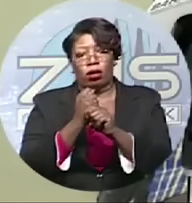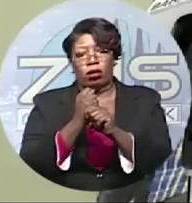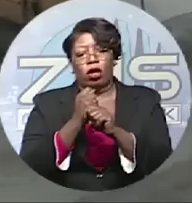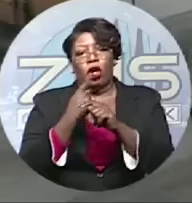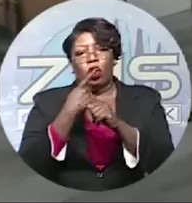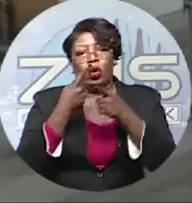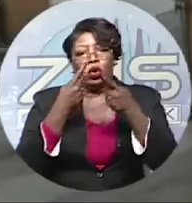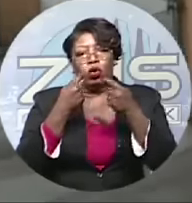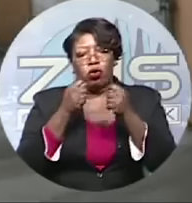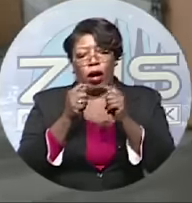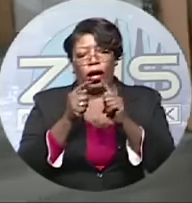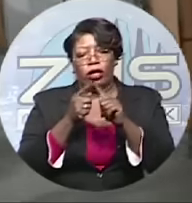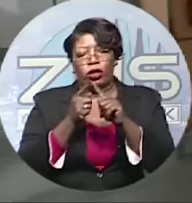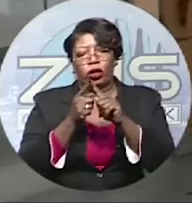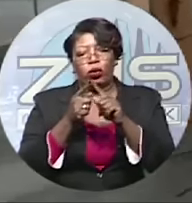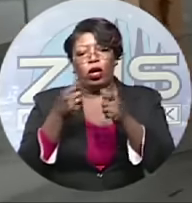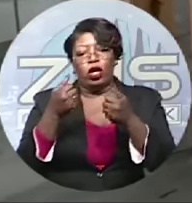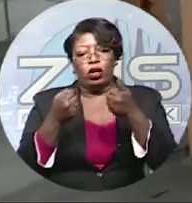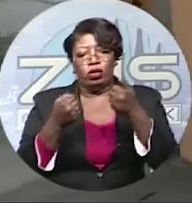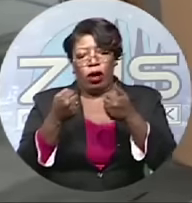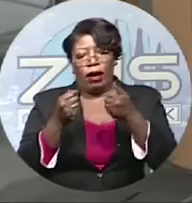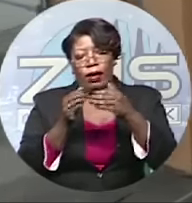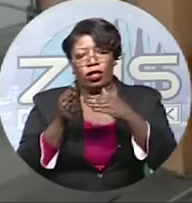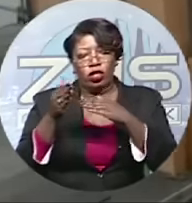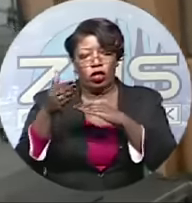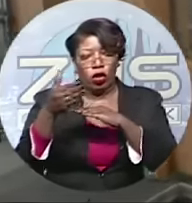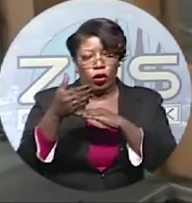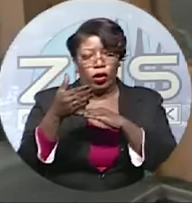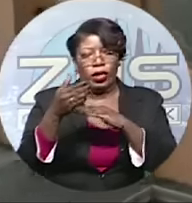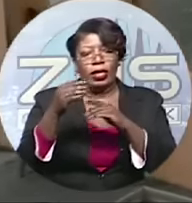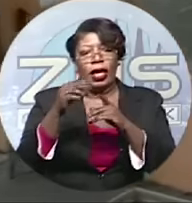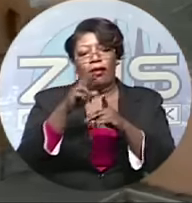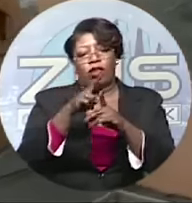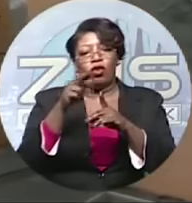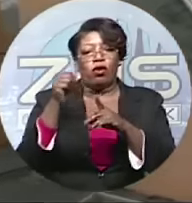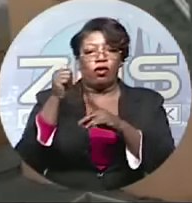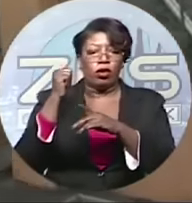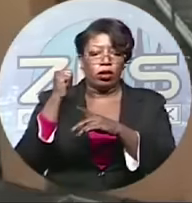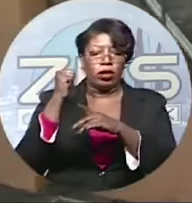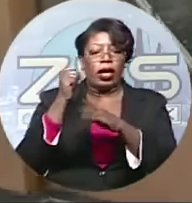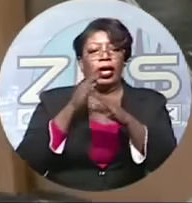to negotiate the turn. Sometimes they have to back up, and